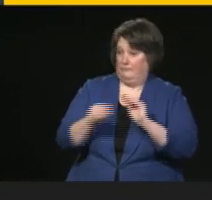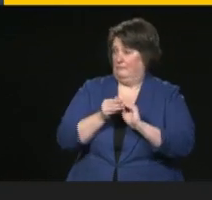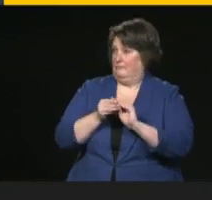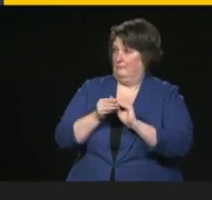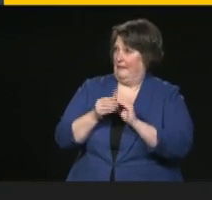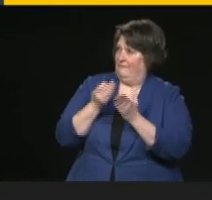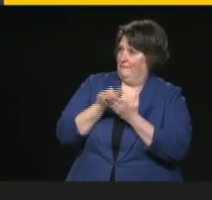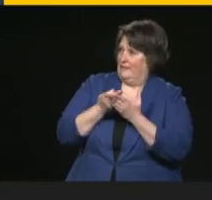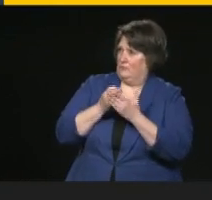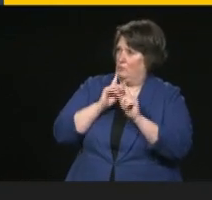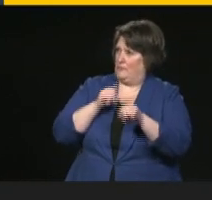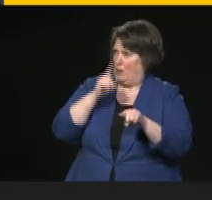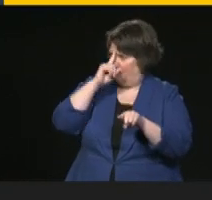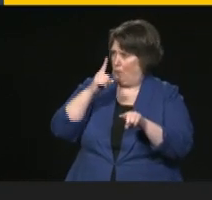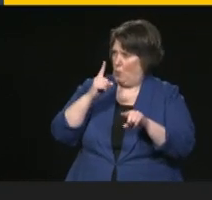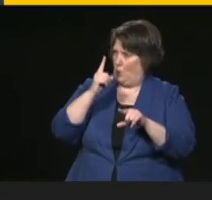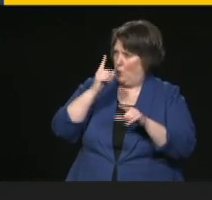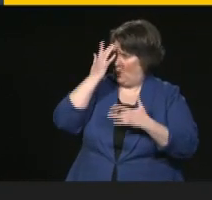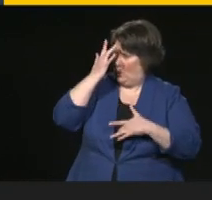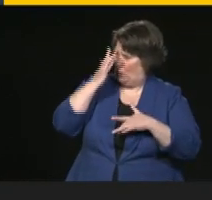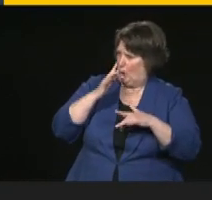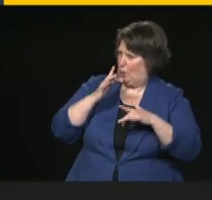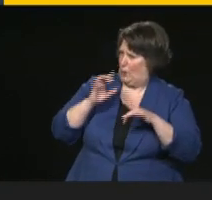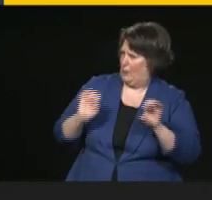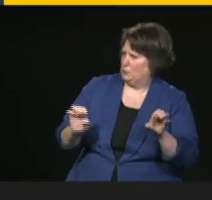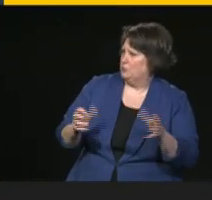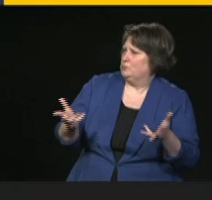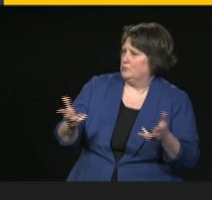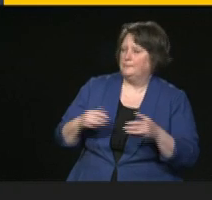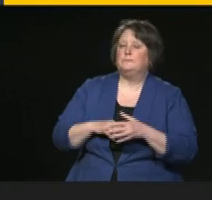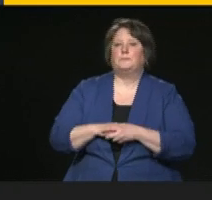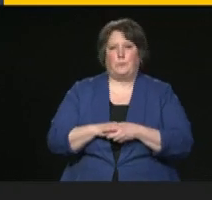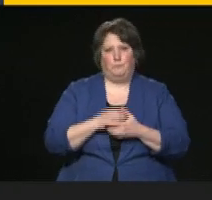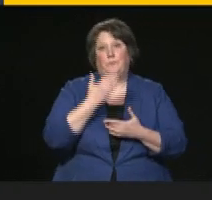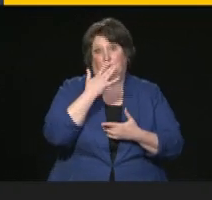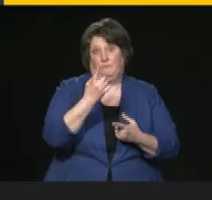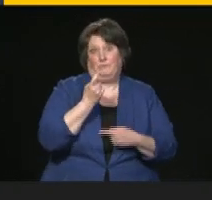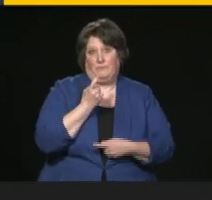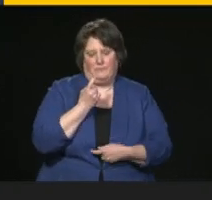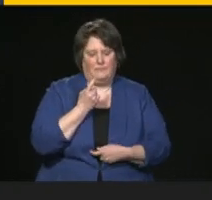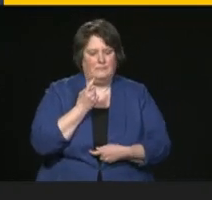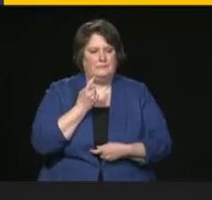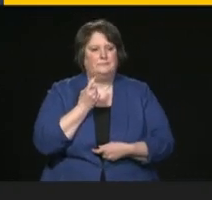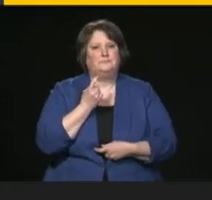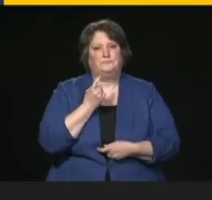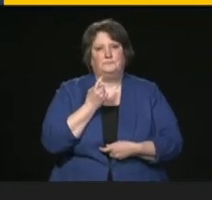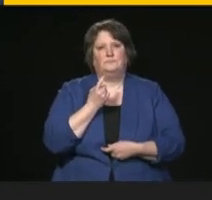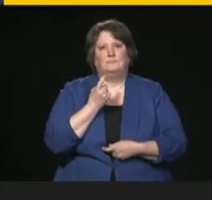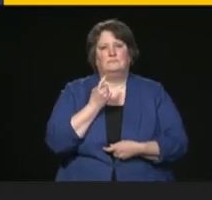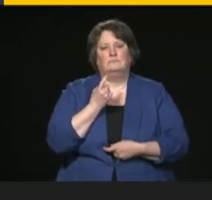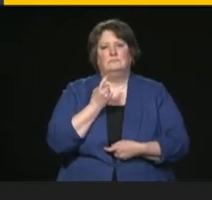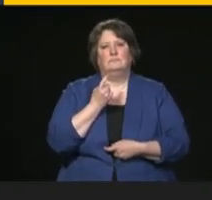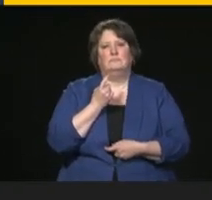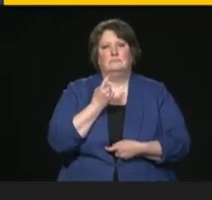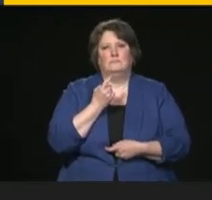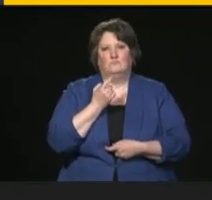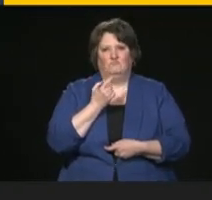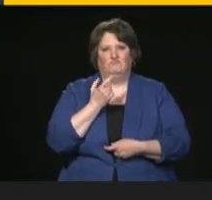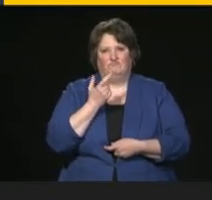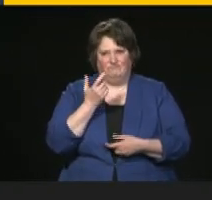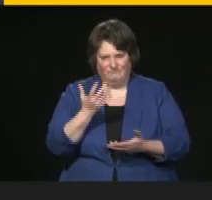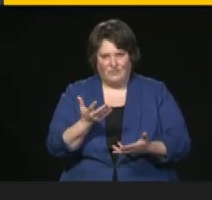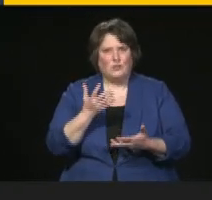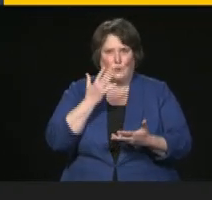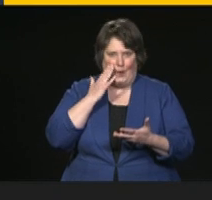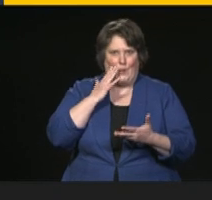Well, thank you. And I understand that you're saying that these things are moving quickly. I think all Canadians know